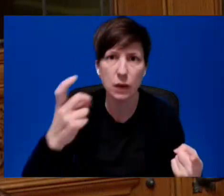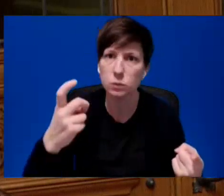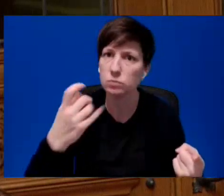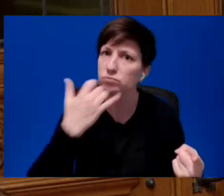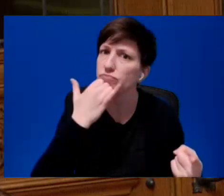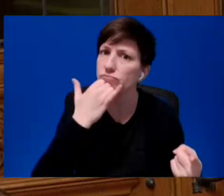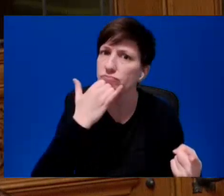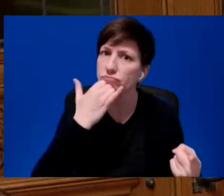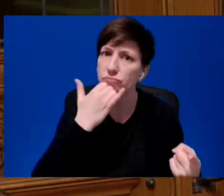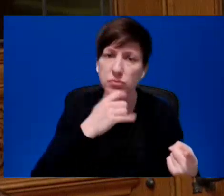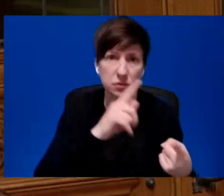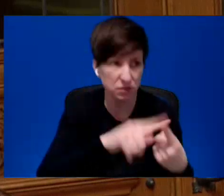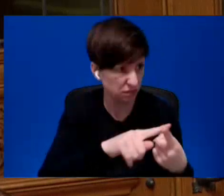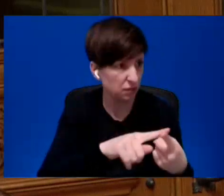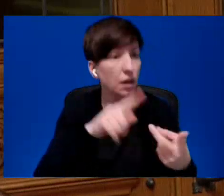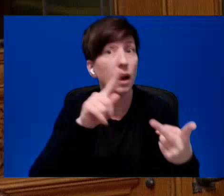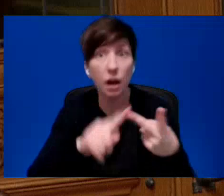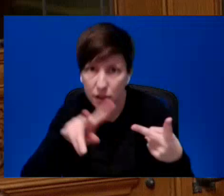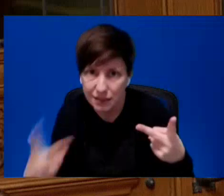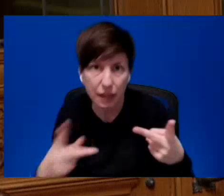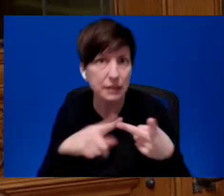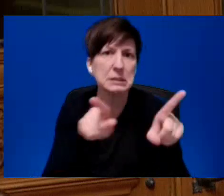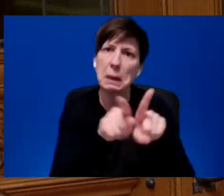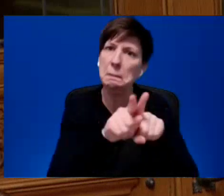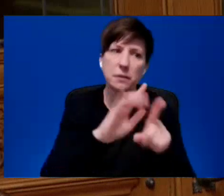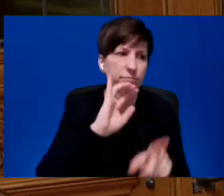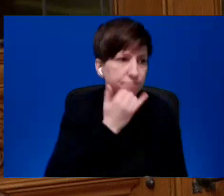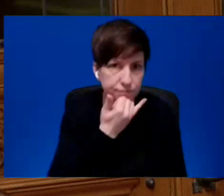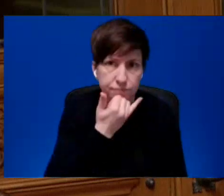at the age of 23.